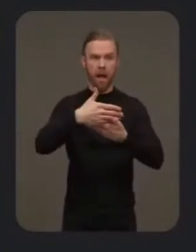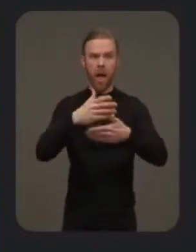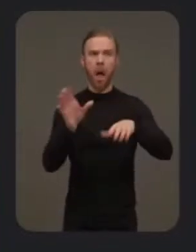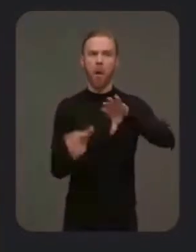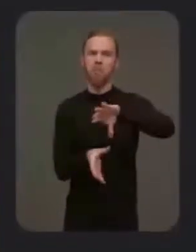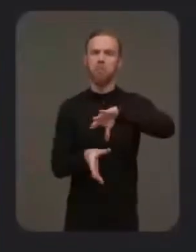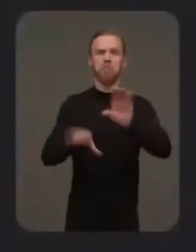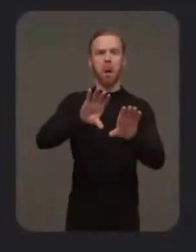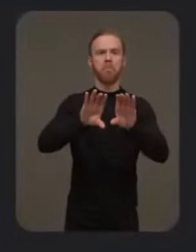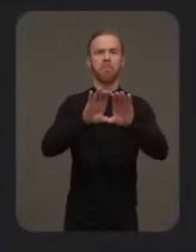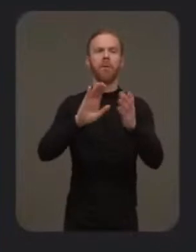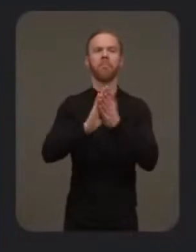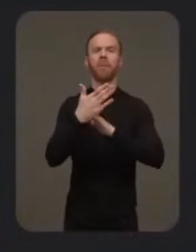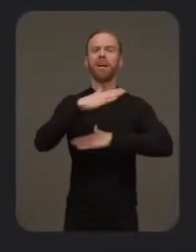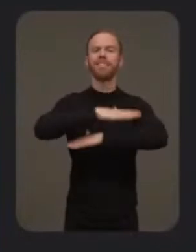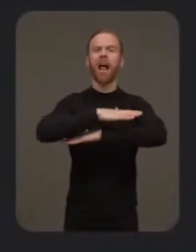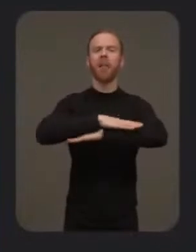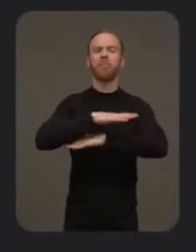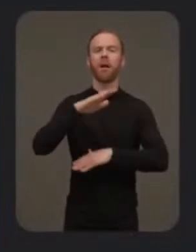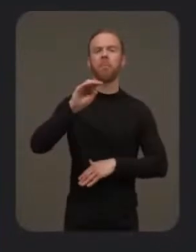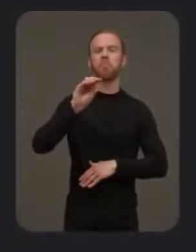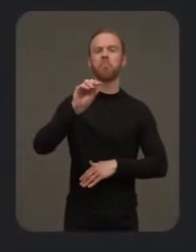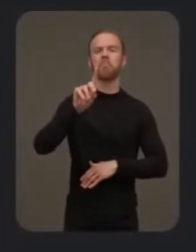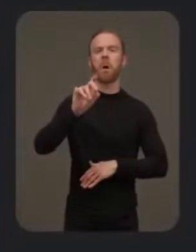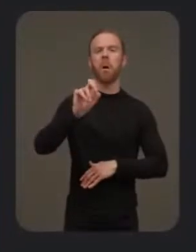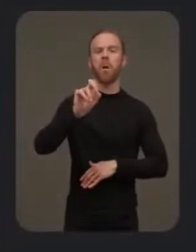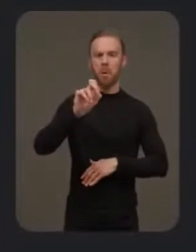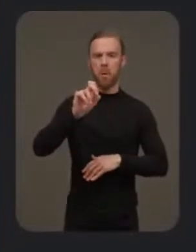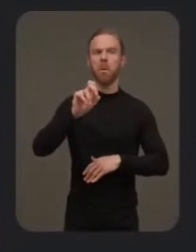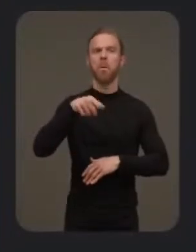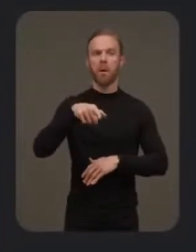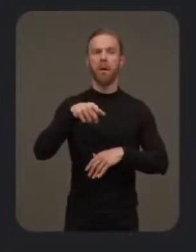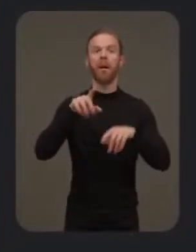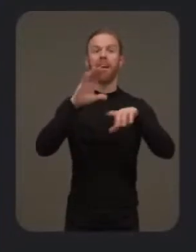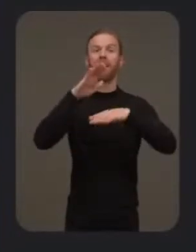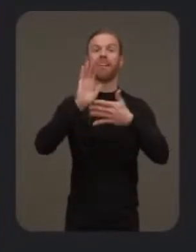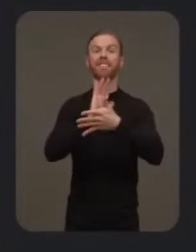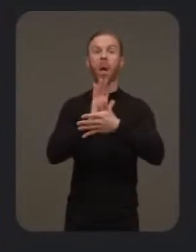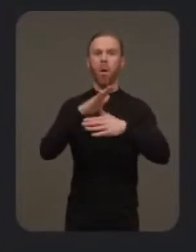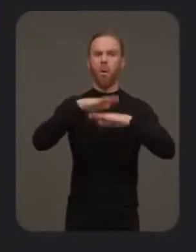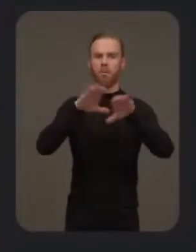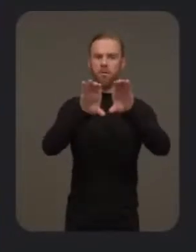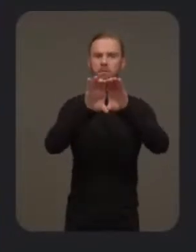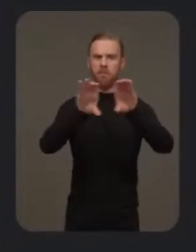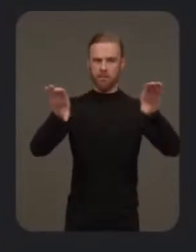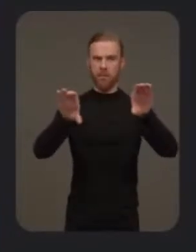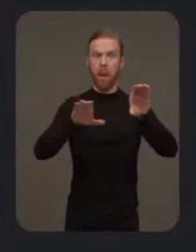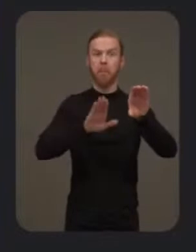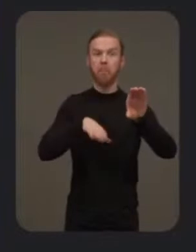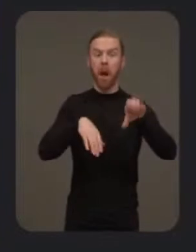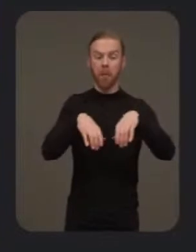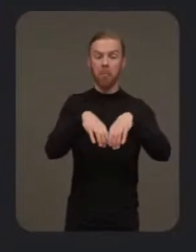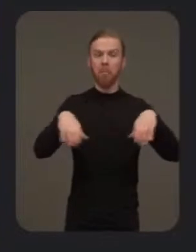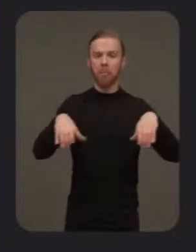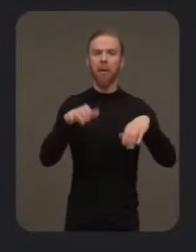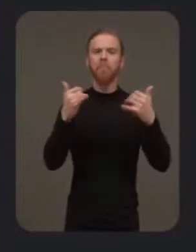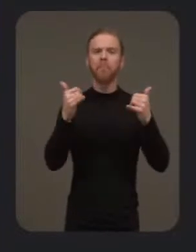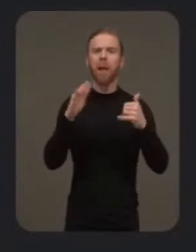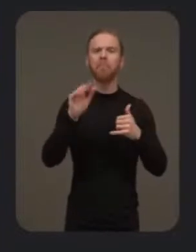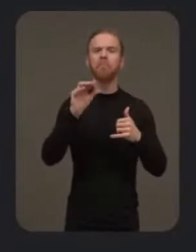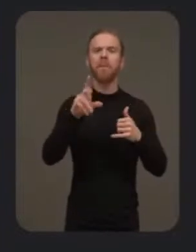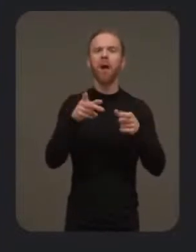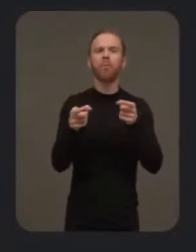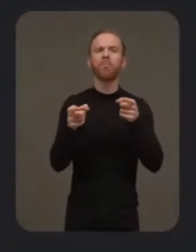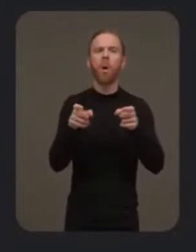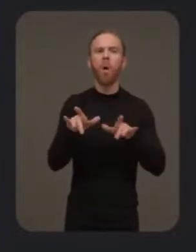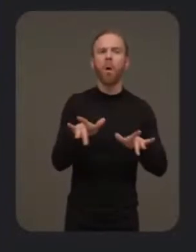YouTube enters what we call tabletop mode, so that the video plays on the top half, and then we're working on adding playback controls to the bottom half